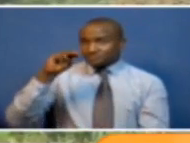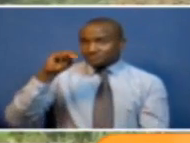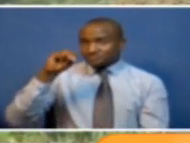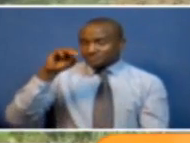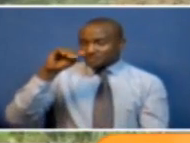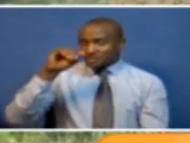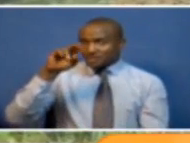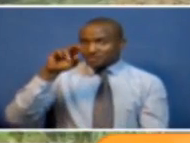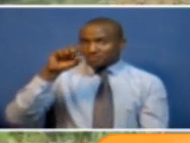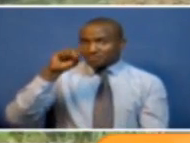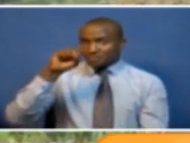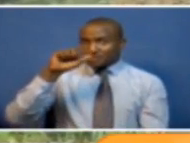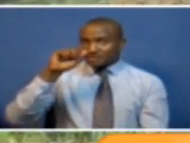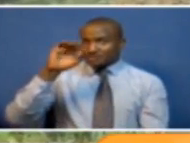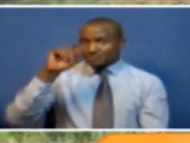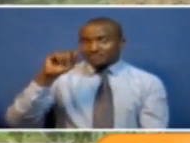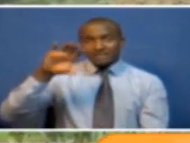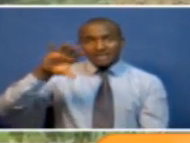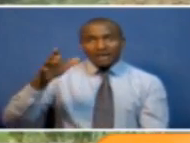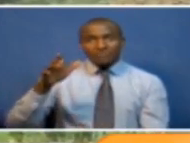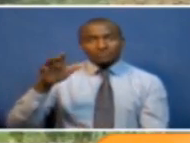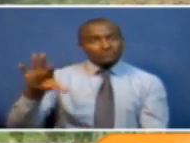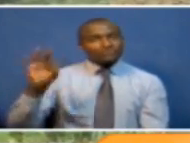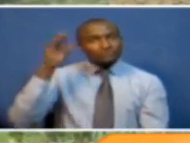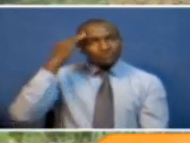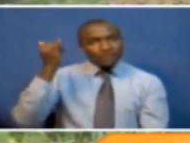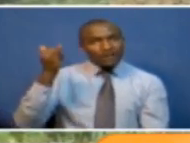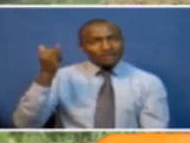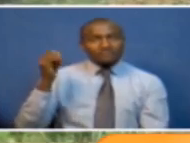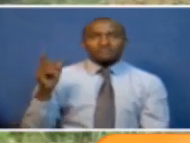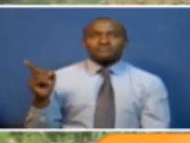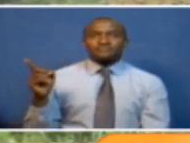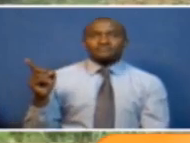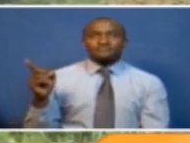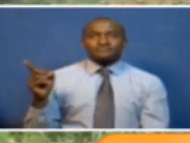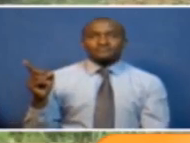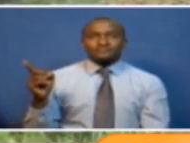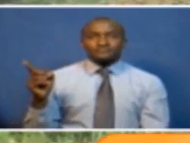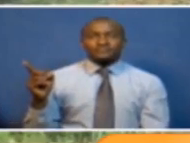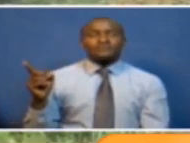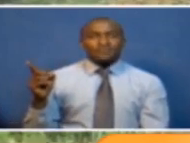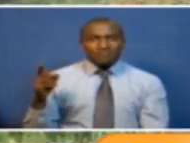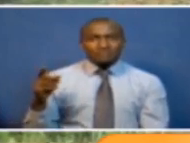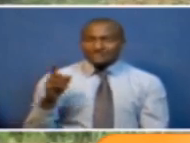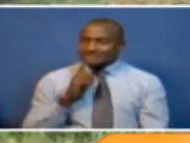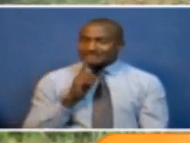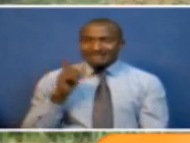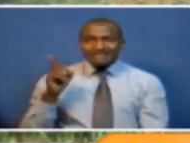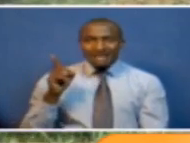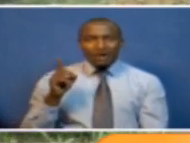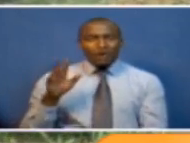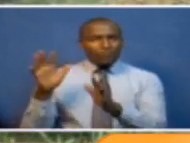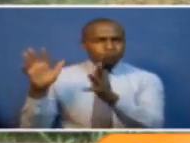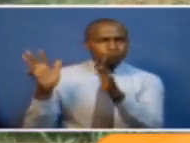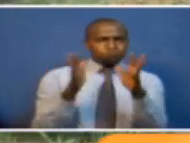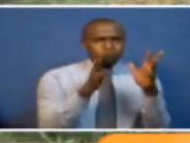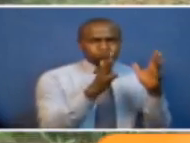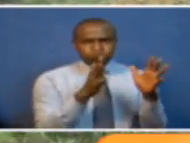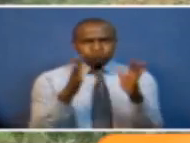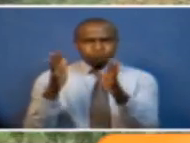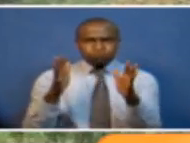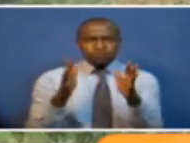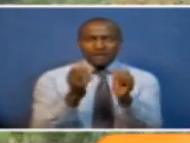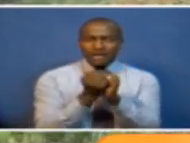for this, and what's the big deal with all the winds? Well, experts here have calculated wind speeds to be up to